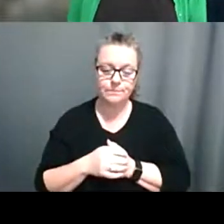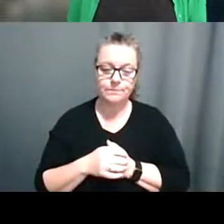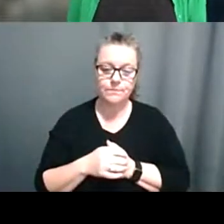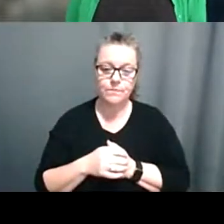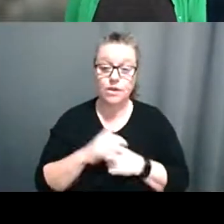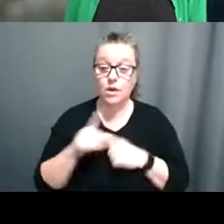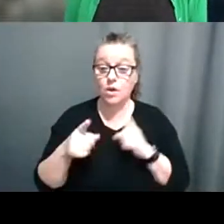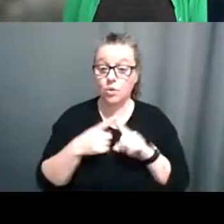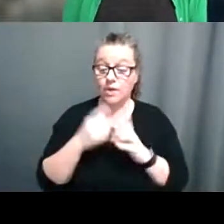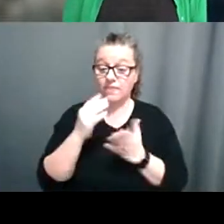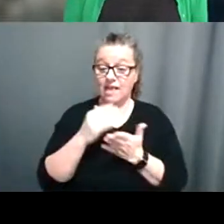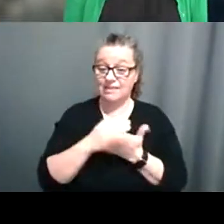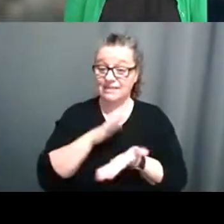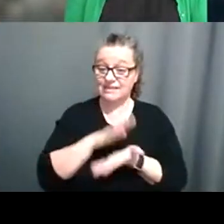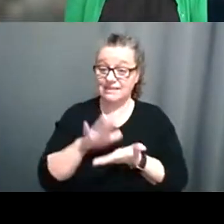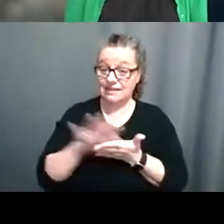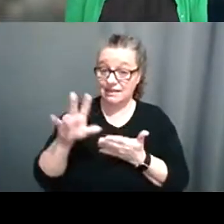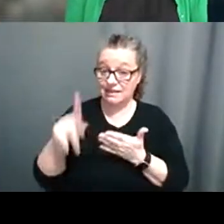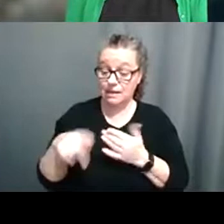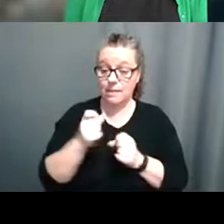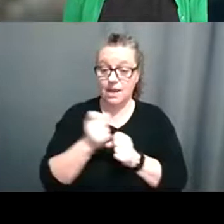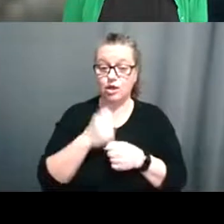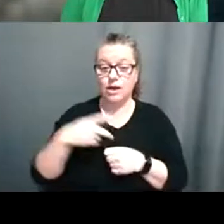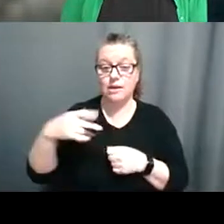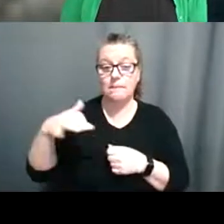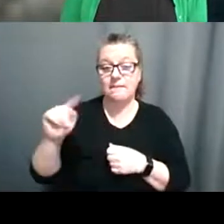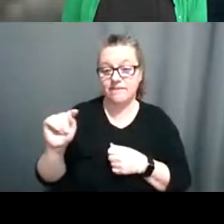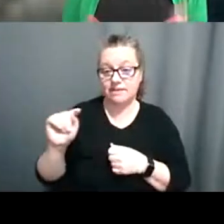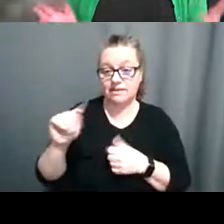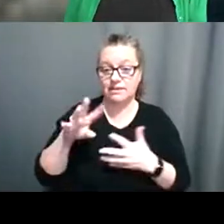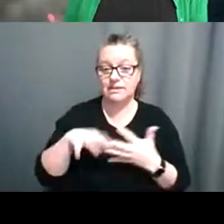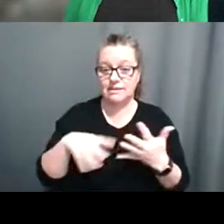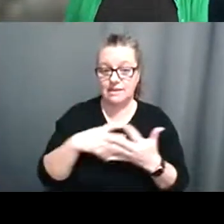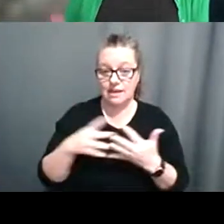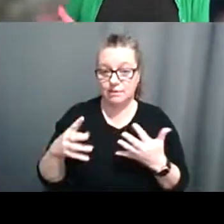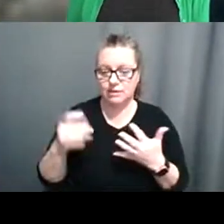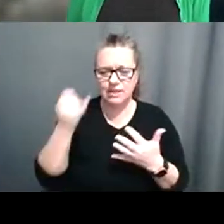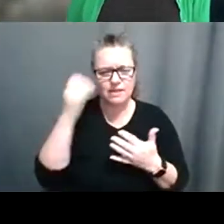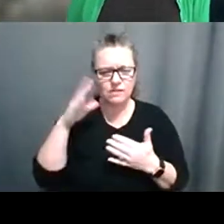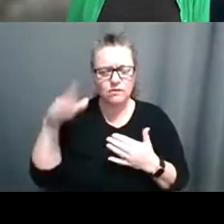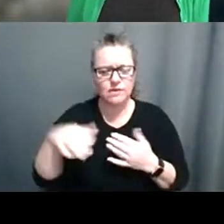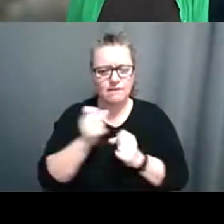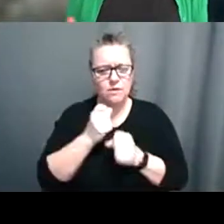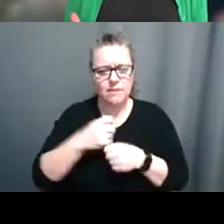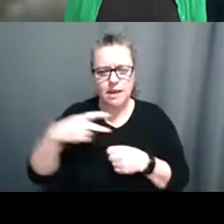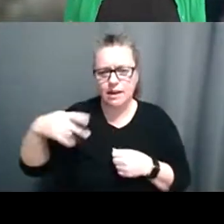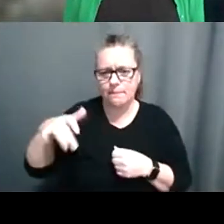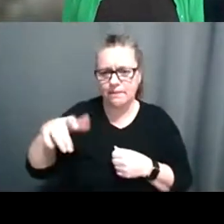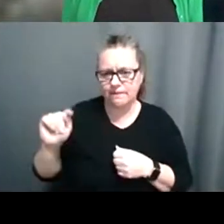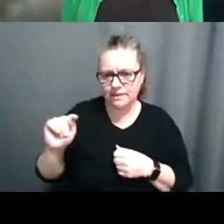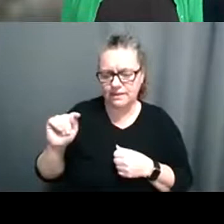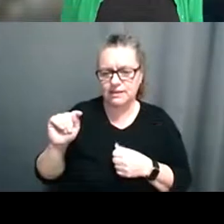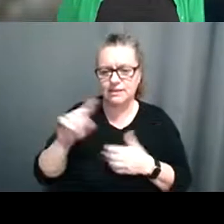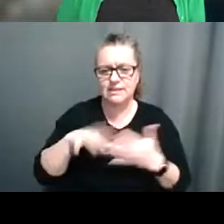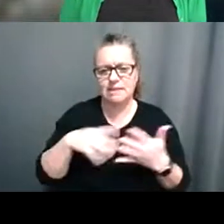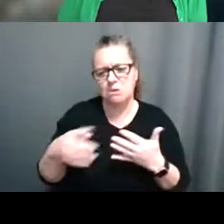Once the list is cleaned up, I create pivot tables. And if you've never created a pivot table, it's a fairly easy